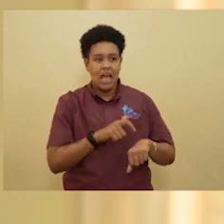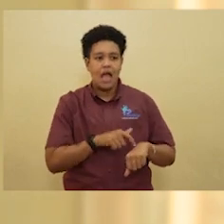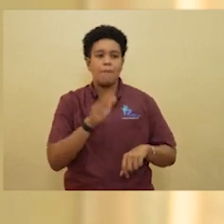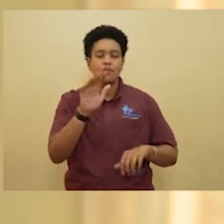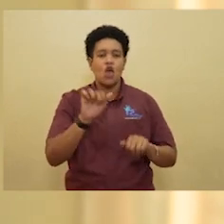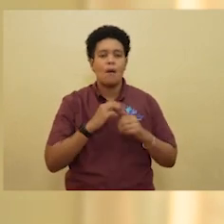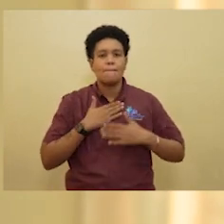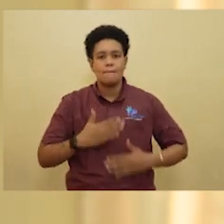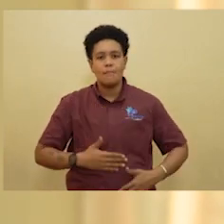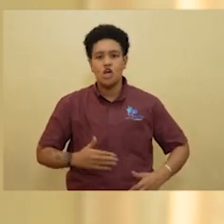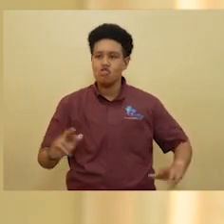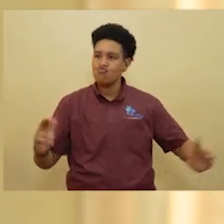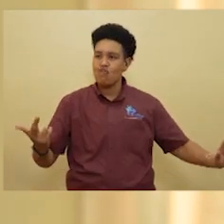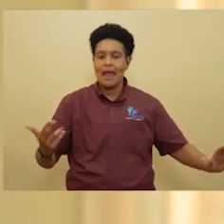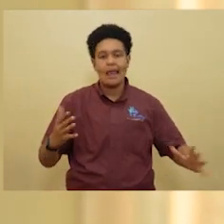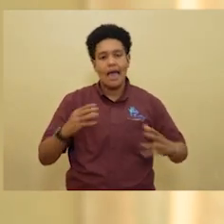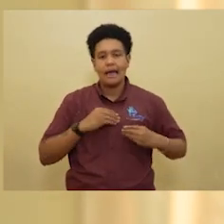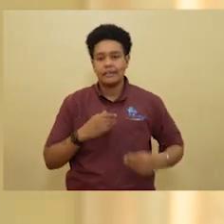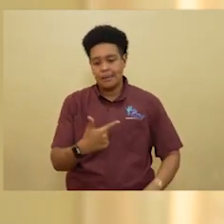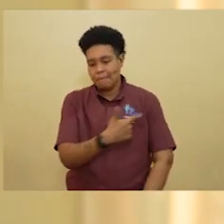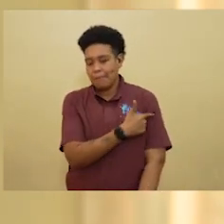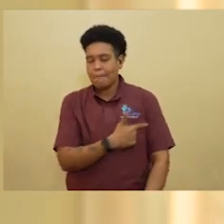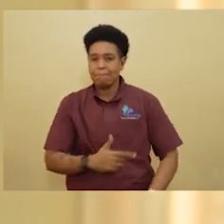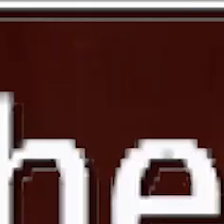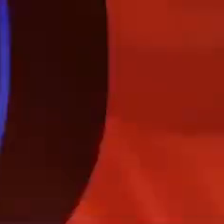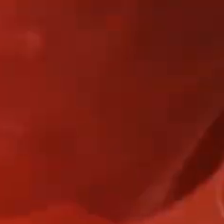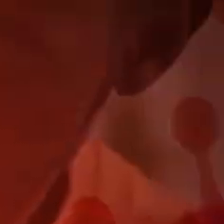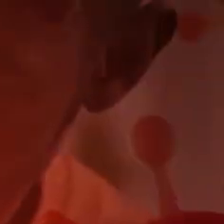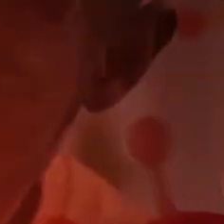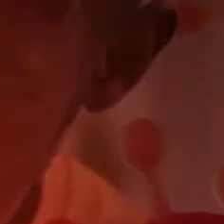your system will be ready to accept the vaccine.